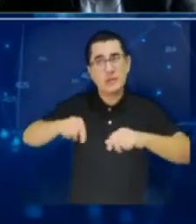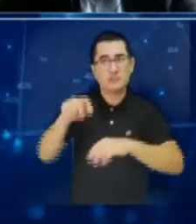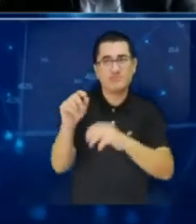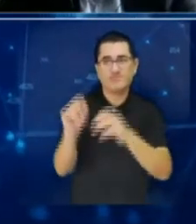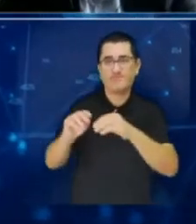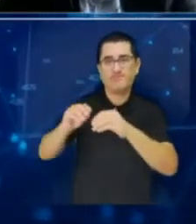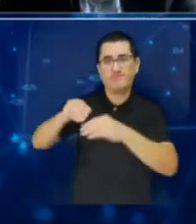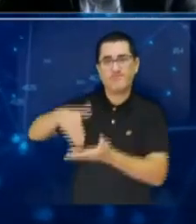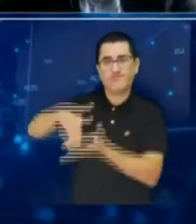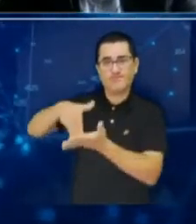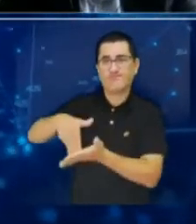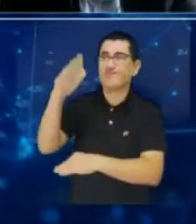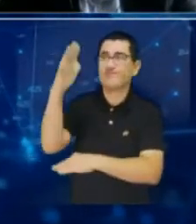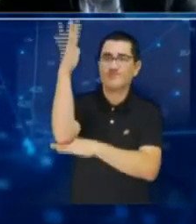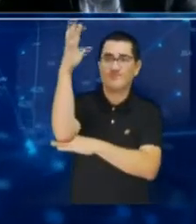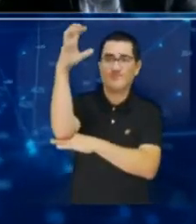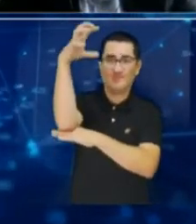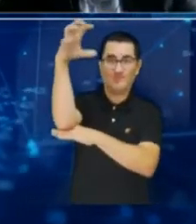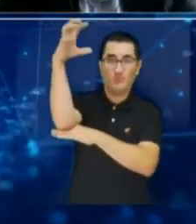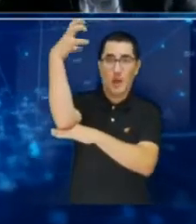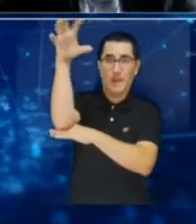by satellite, and